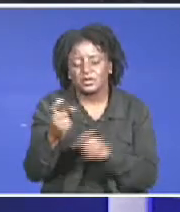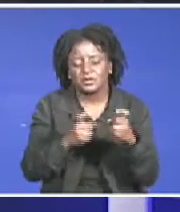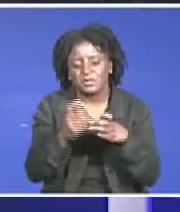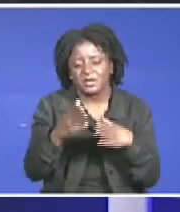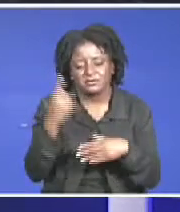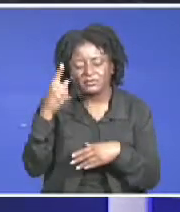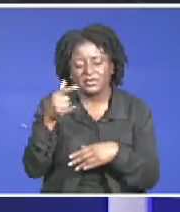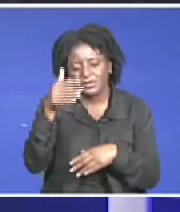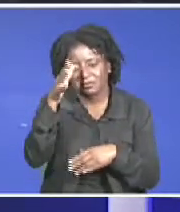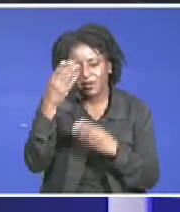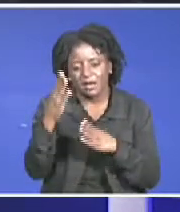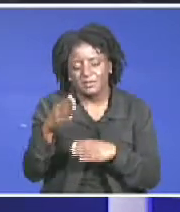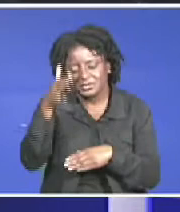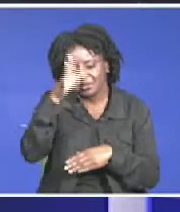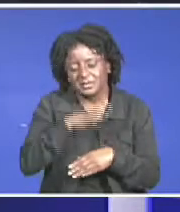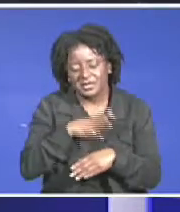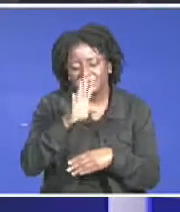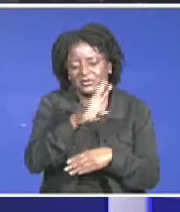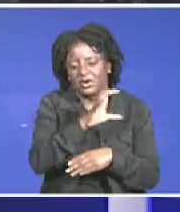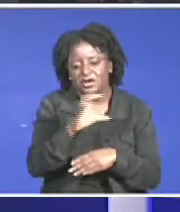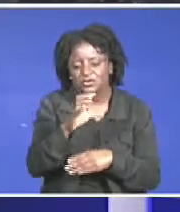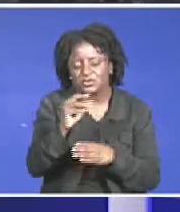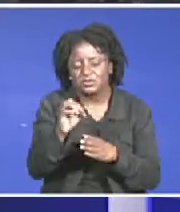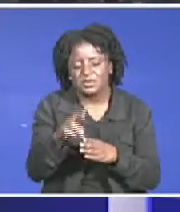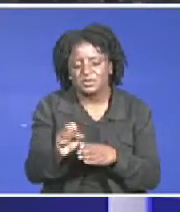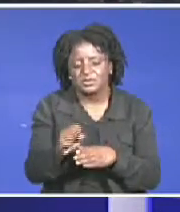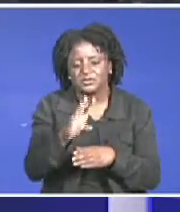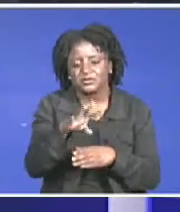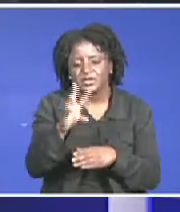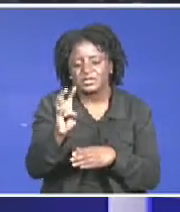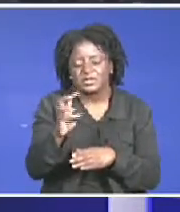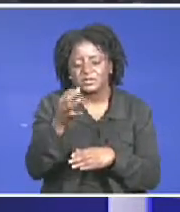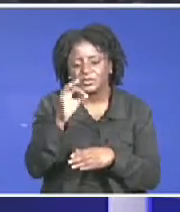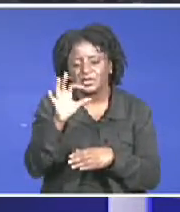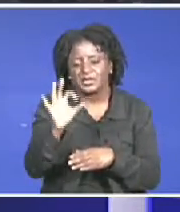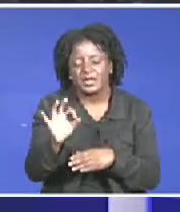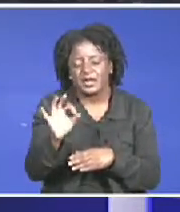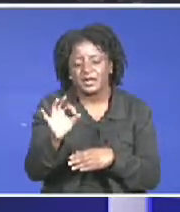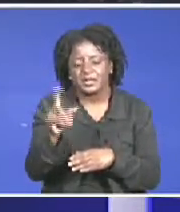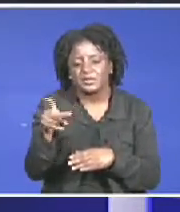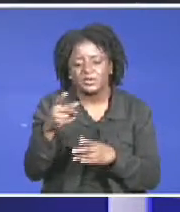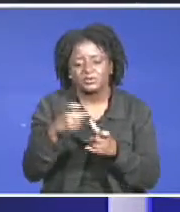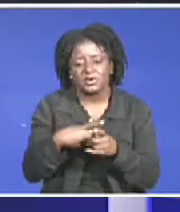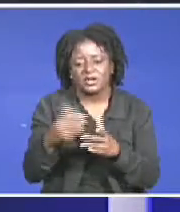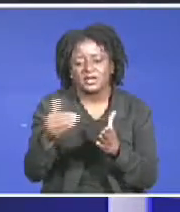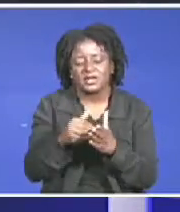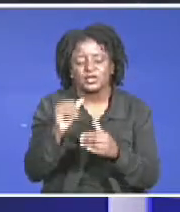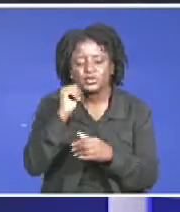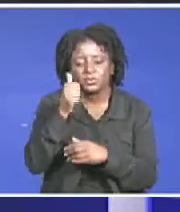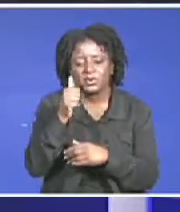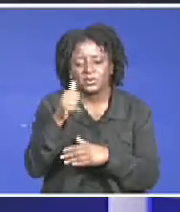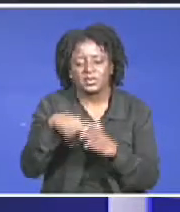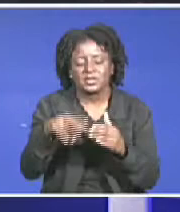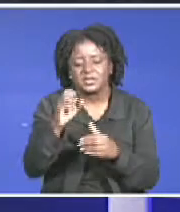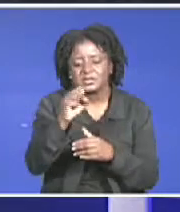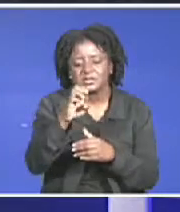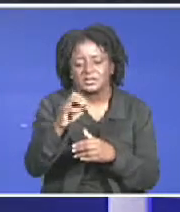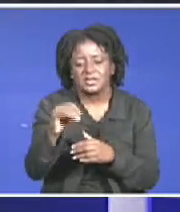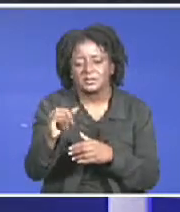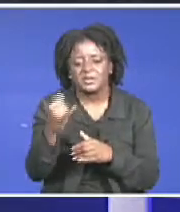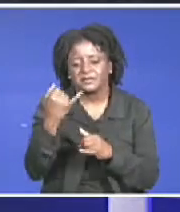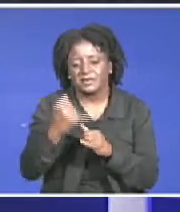the men's 400 meters, he clocked 46.97 and he will run again tomorrow in the